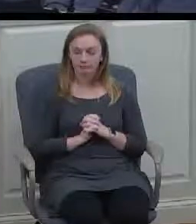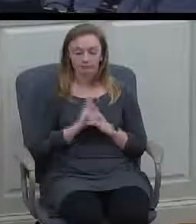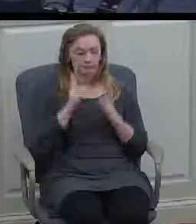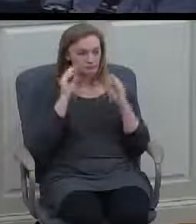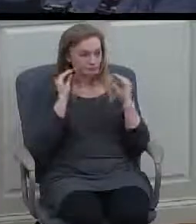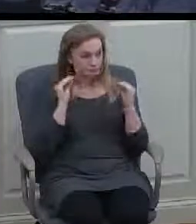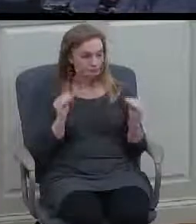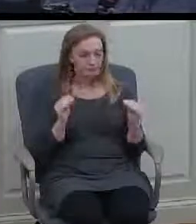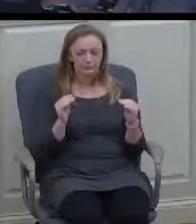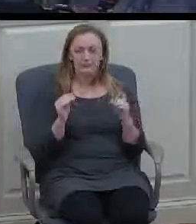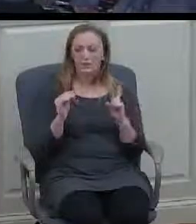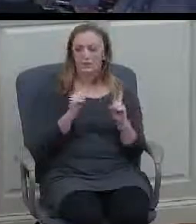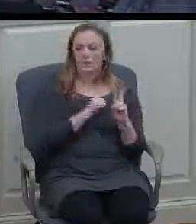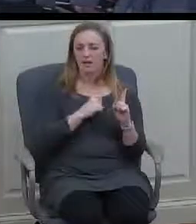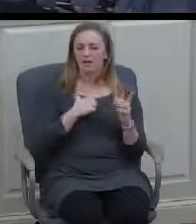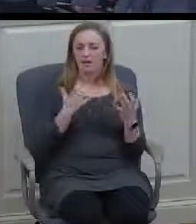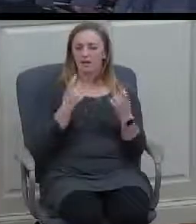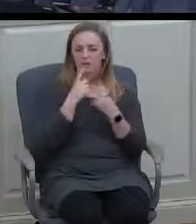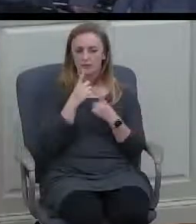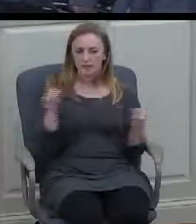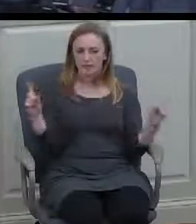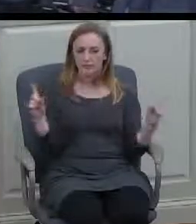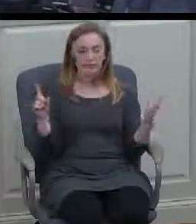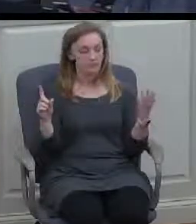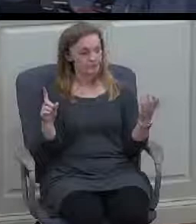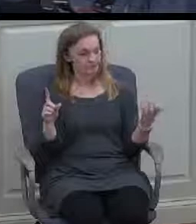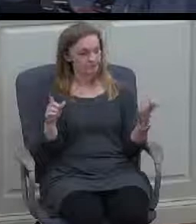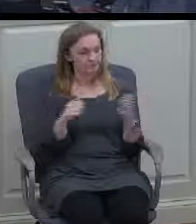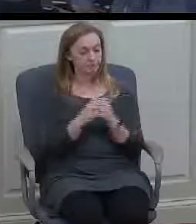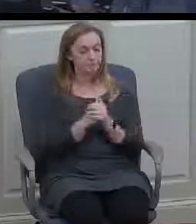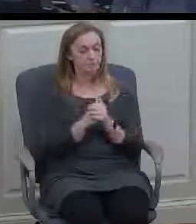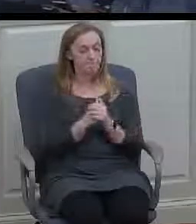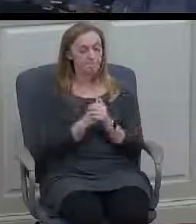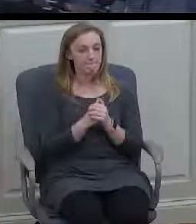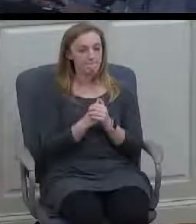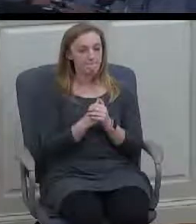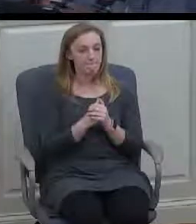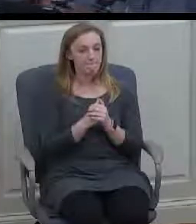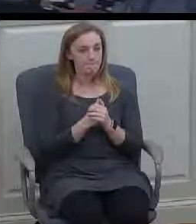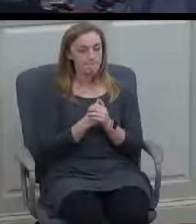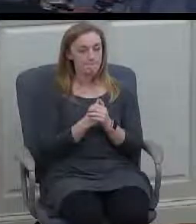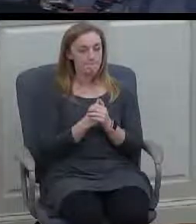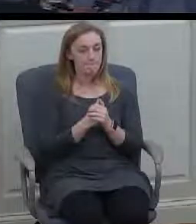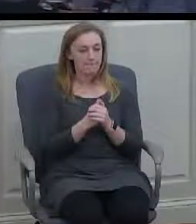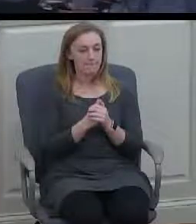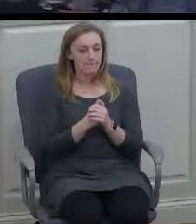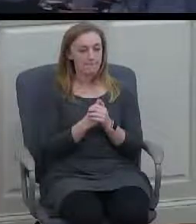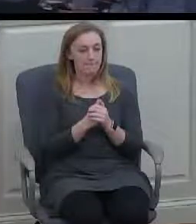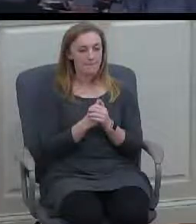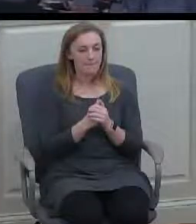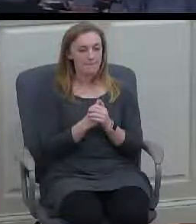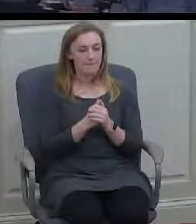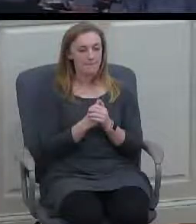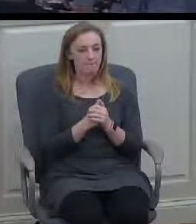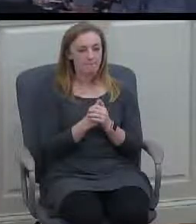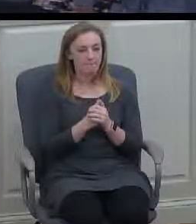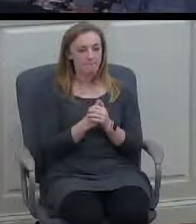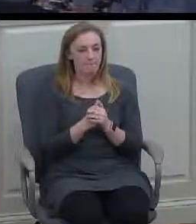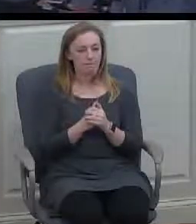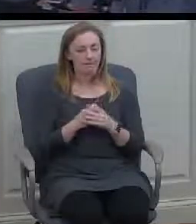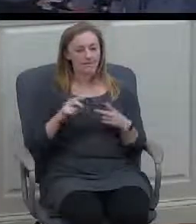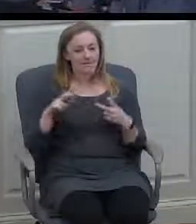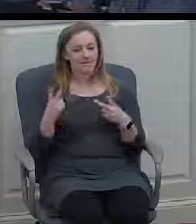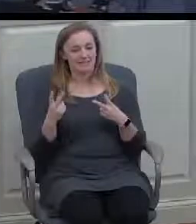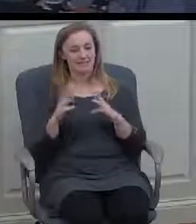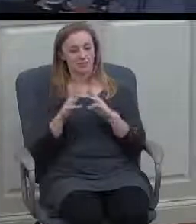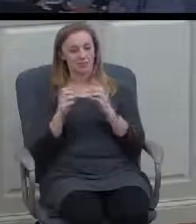Seeing none, we'll Wait a move. minute, I was going to make an announcement. Yes, sir. The second of two workshops